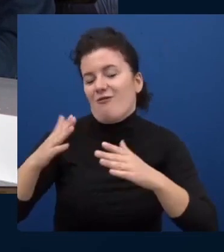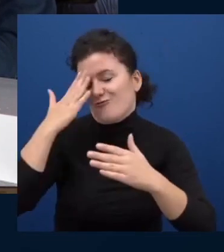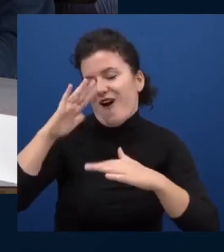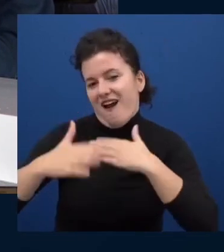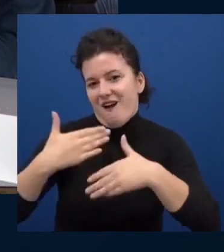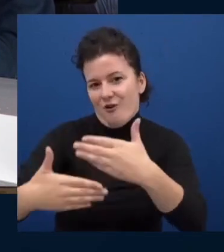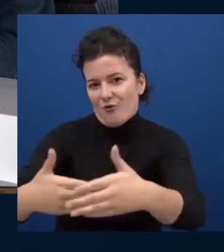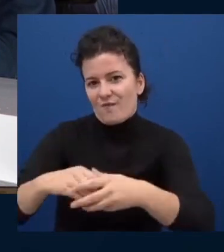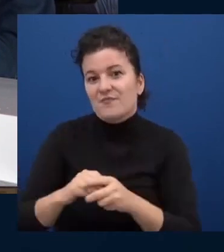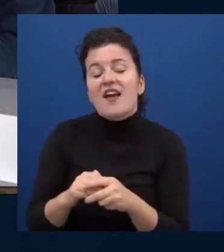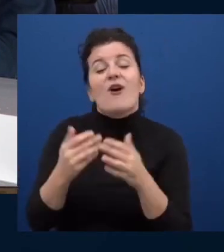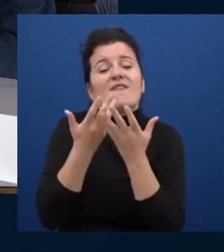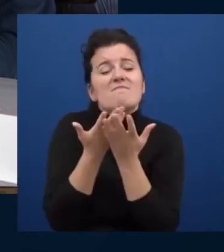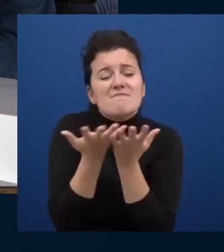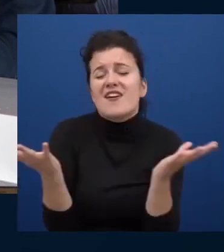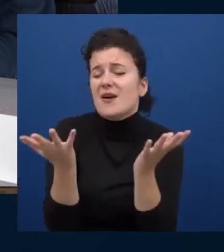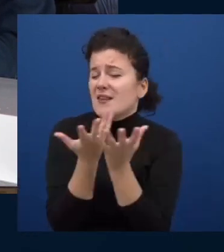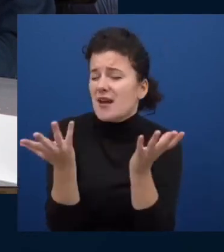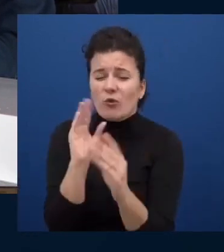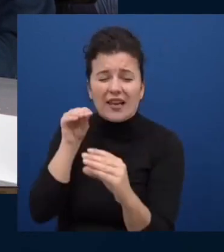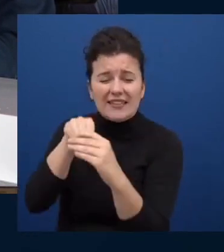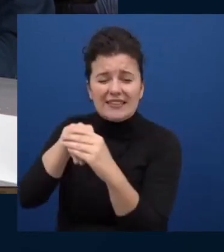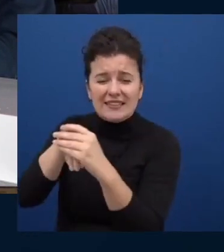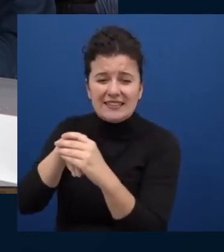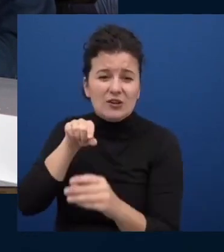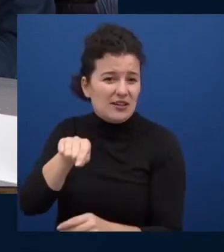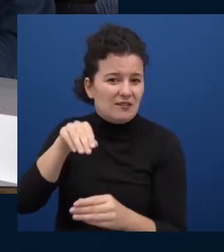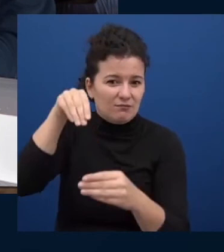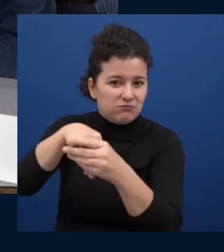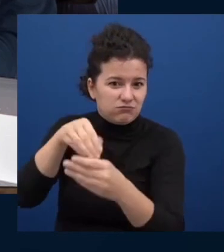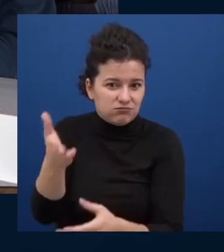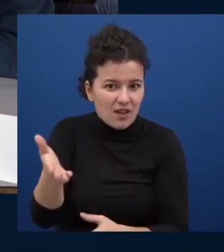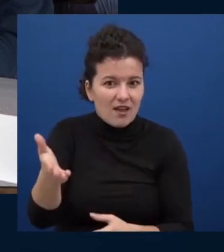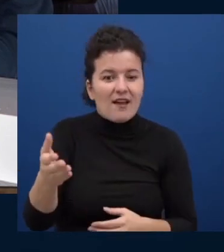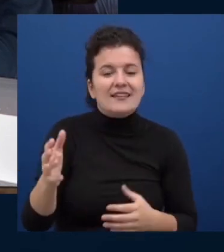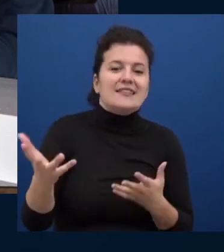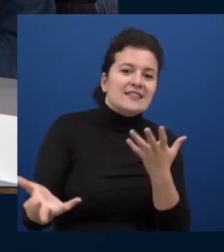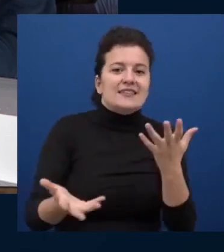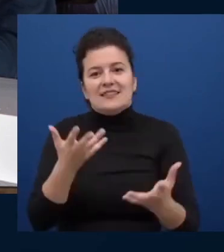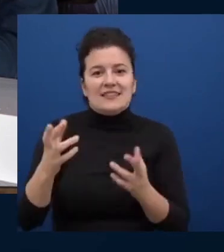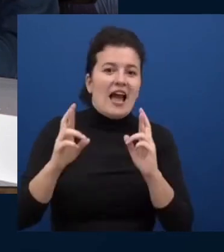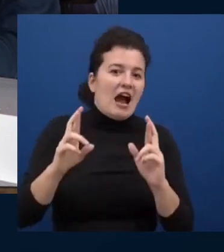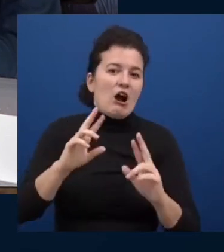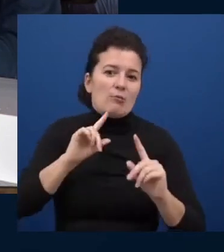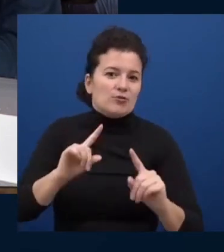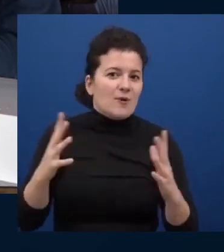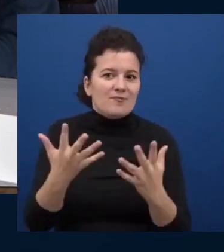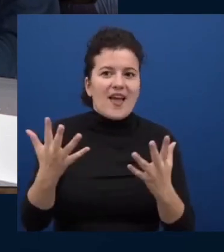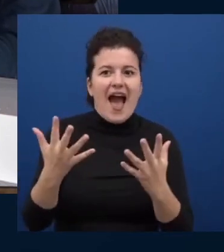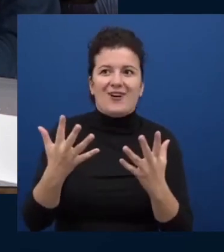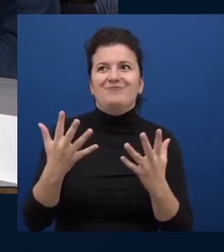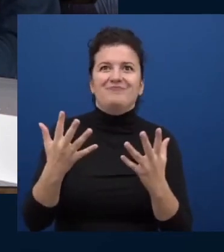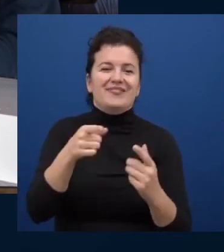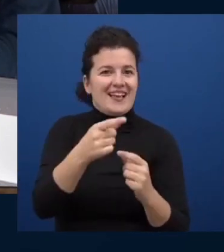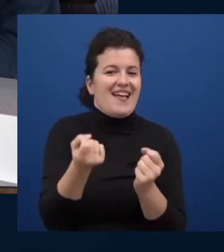be in that RFC, and hopefully it'll answer your questions of how we think we can approach it. And of course, there's